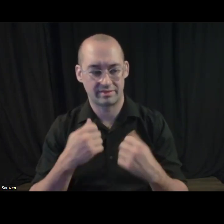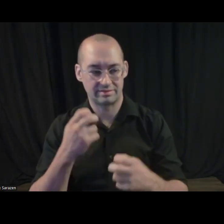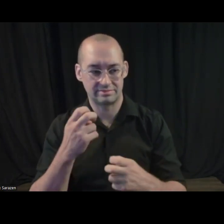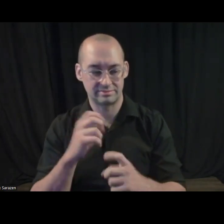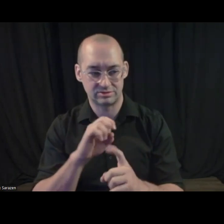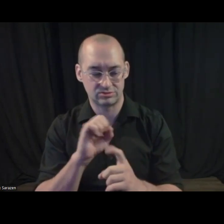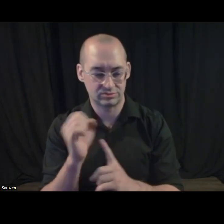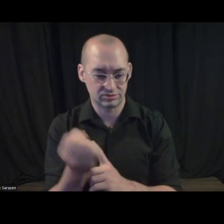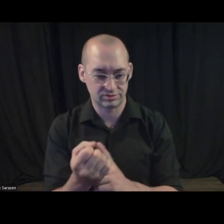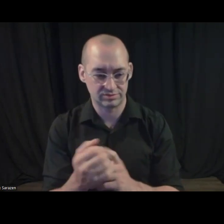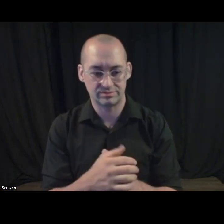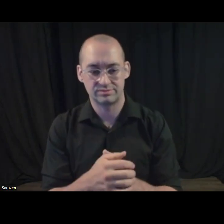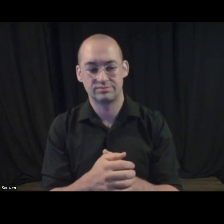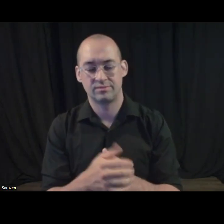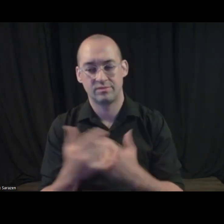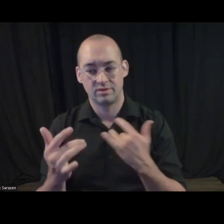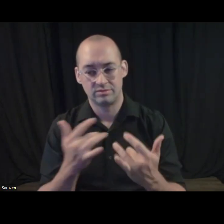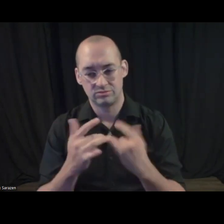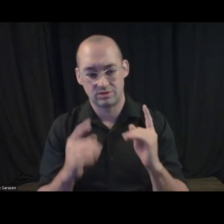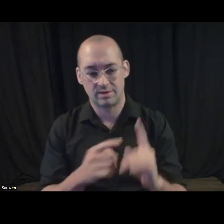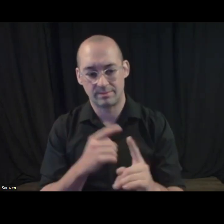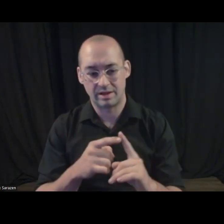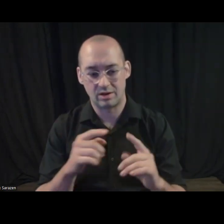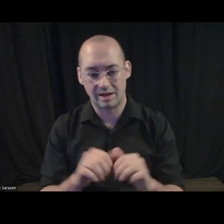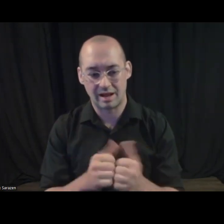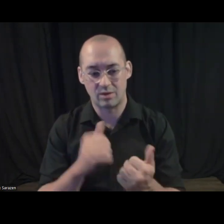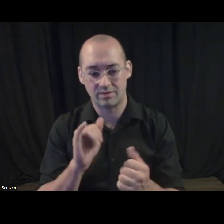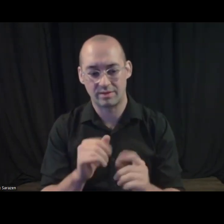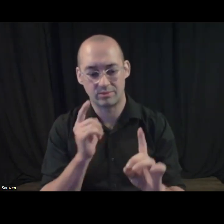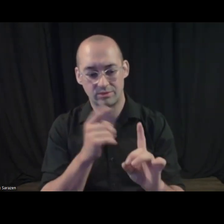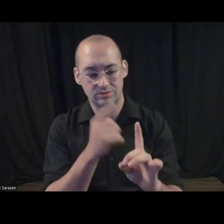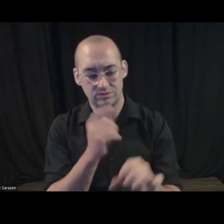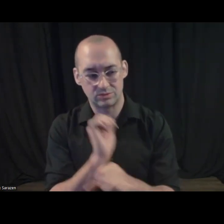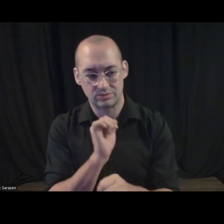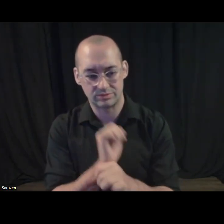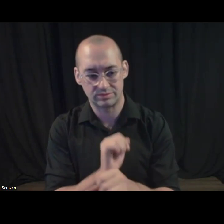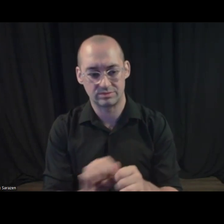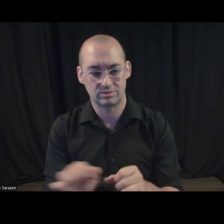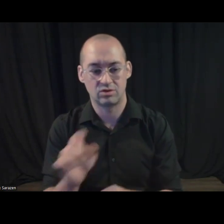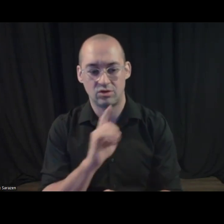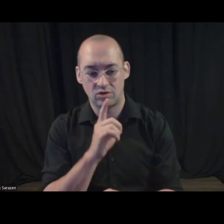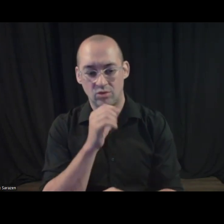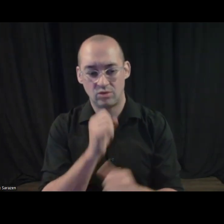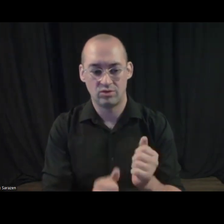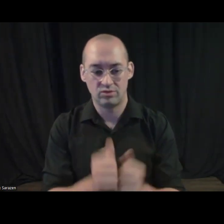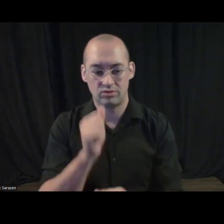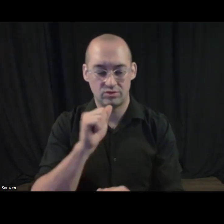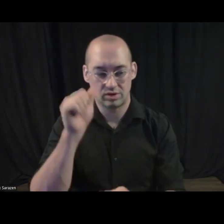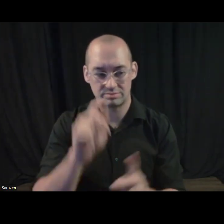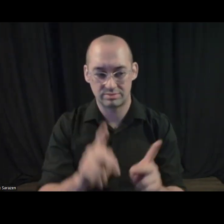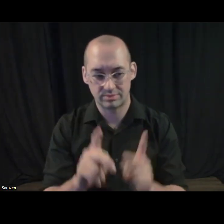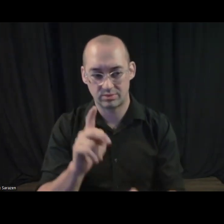so we're concerned about how is this prioritization working, and are older adults and people with disabilities able to